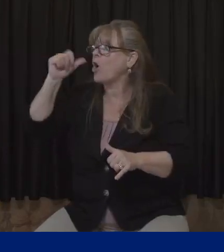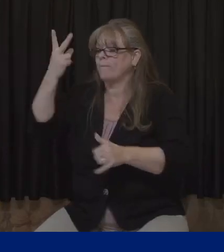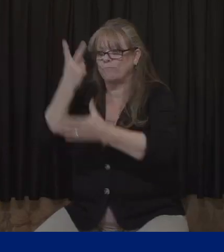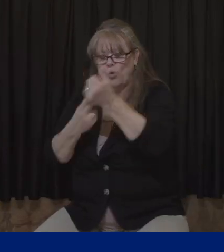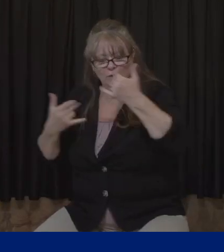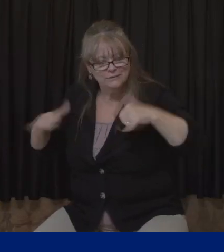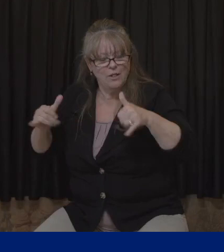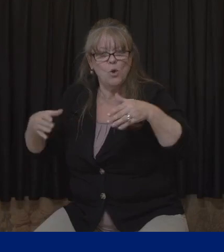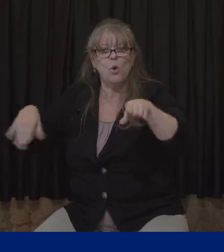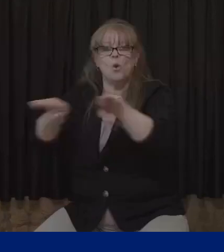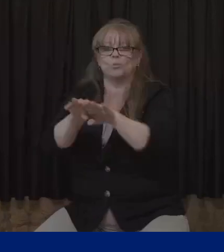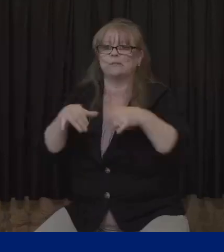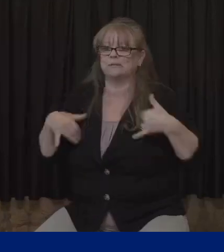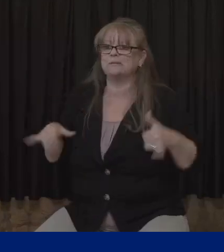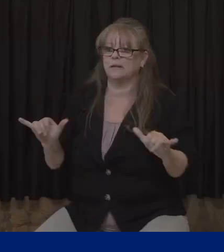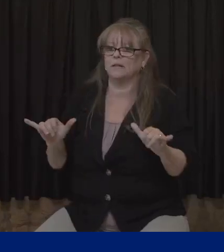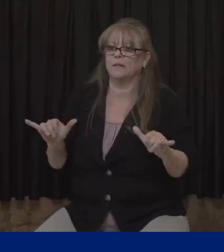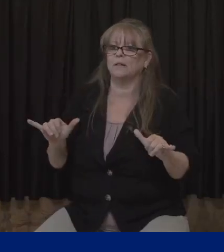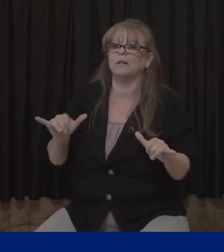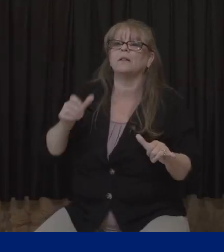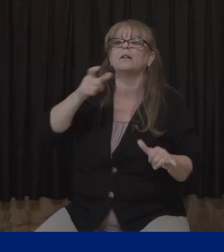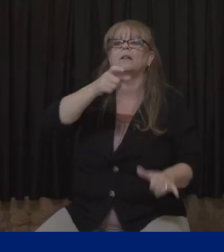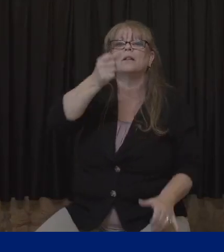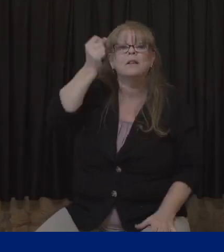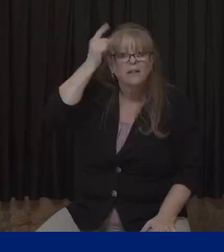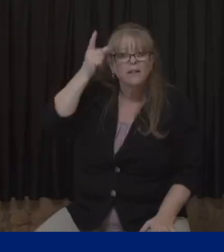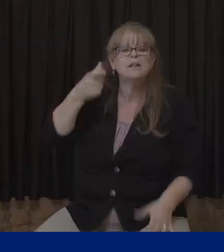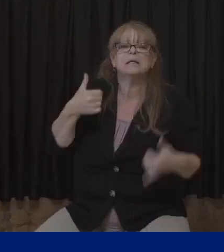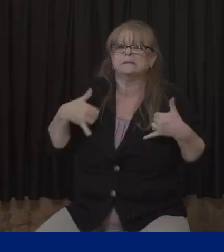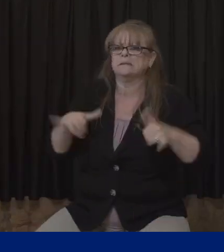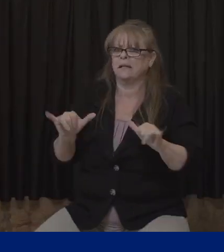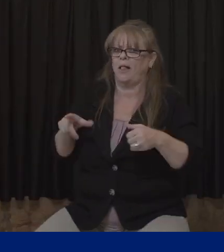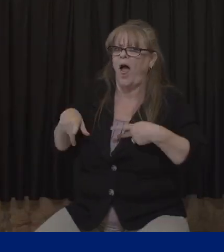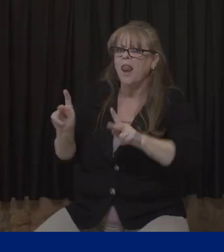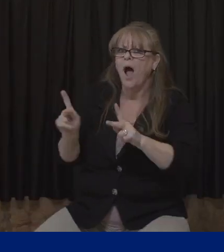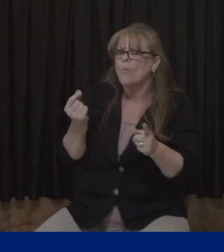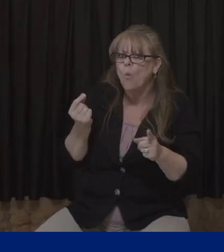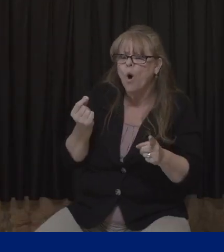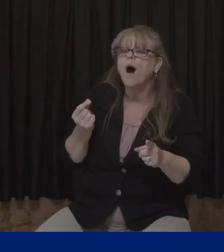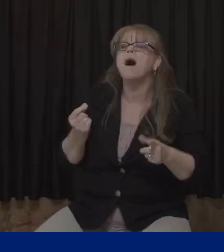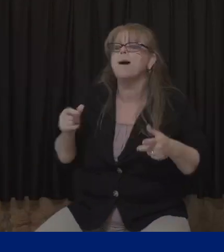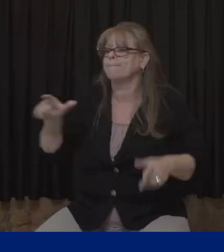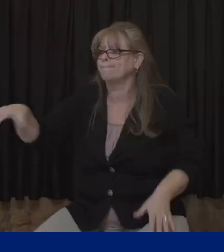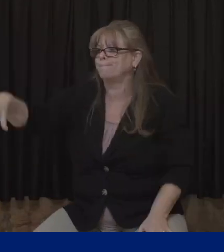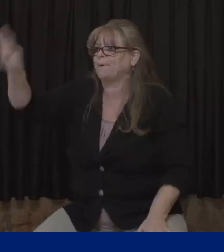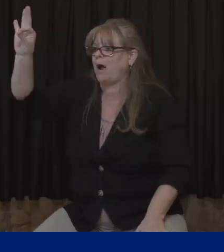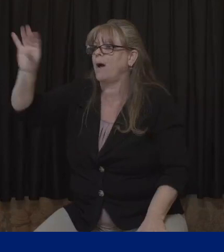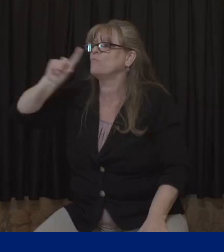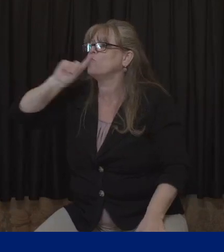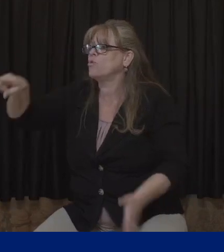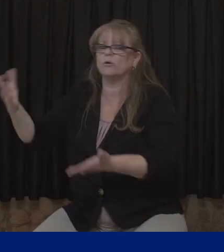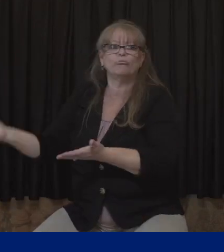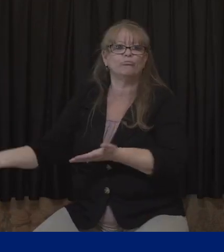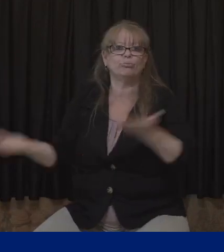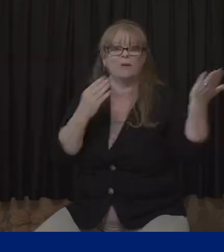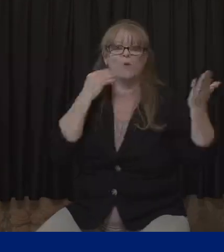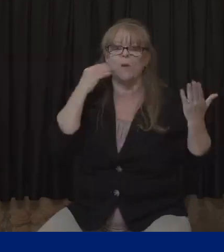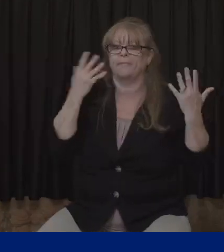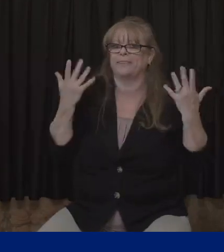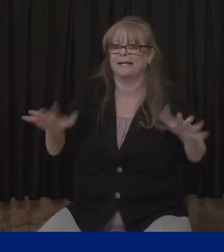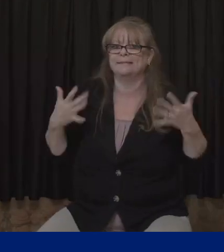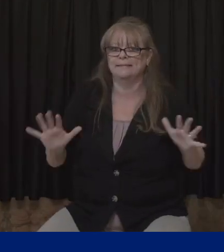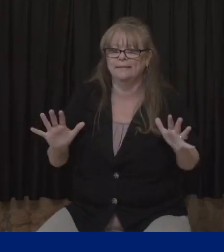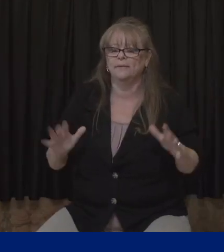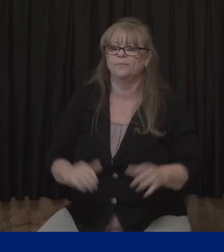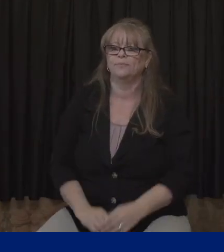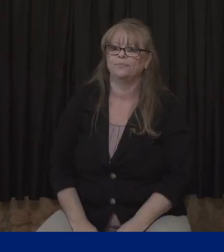they reopen, but we don't yet have a date for that because it really just depends on the data that will emerge in the next few weeks. We all want that to be as soon as possible, but